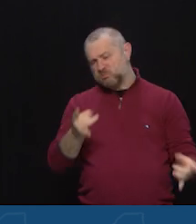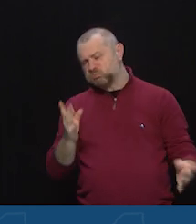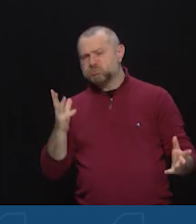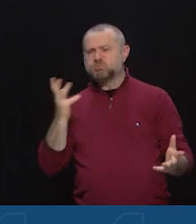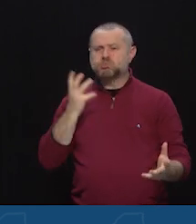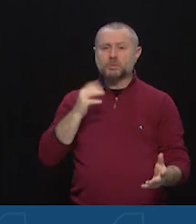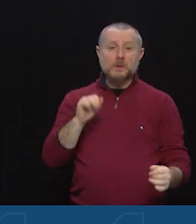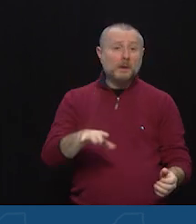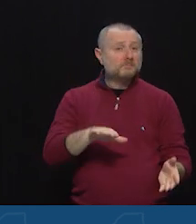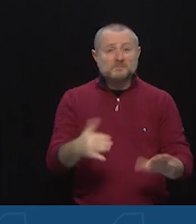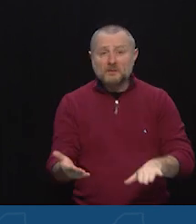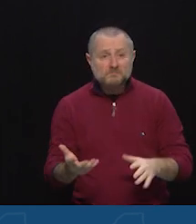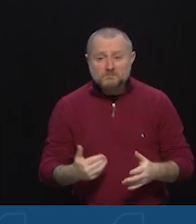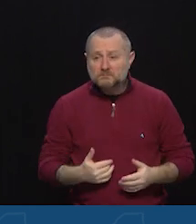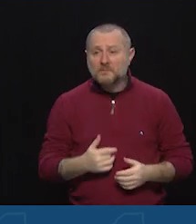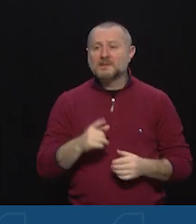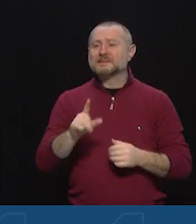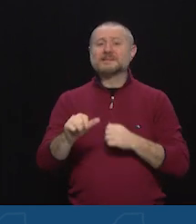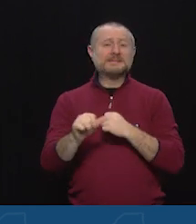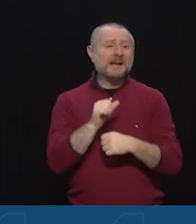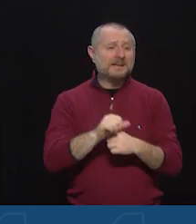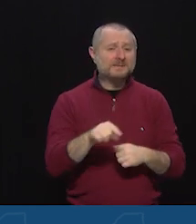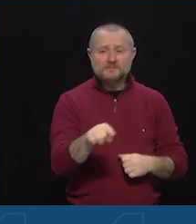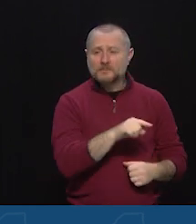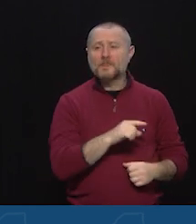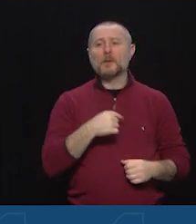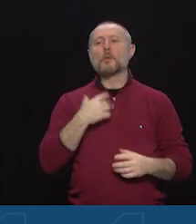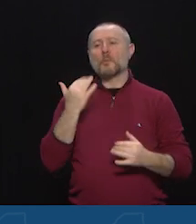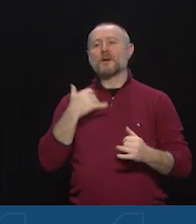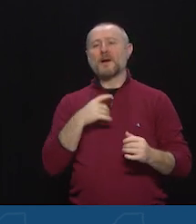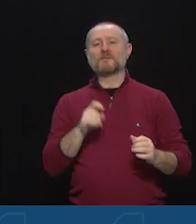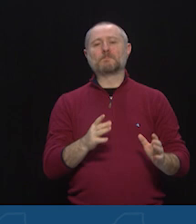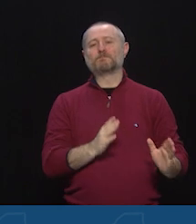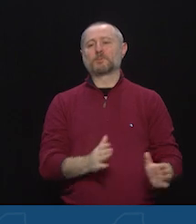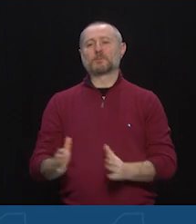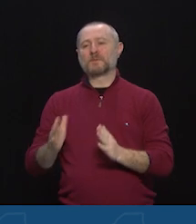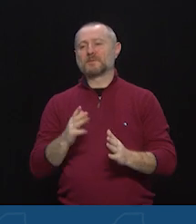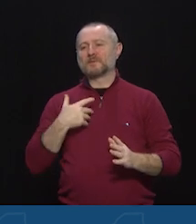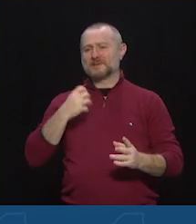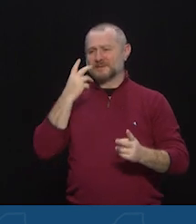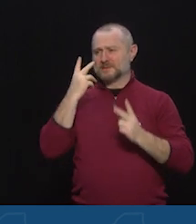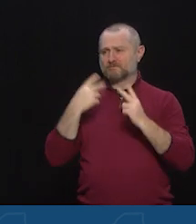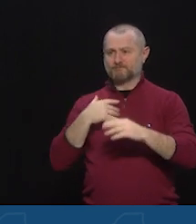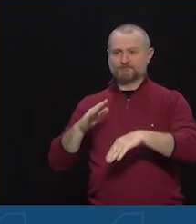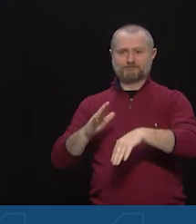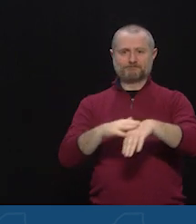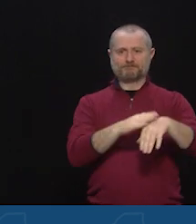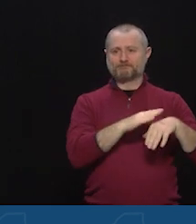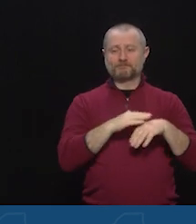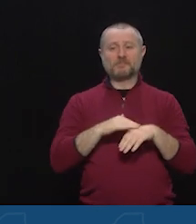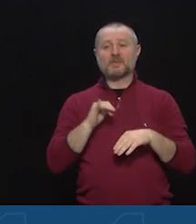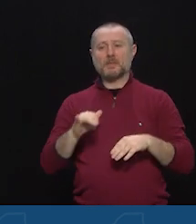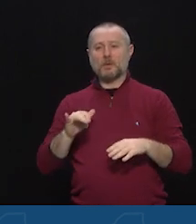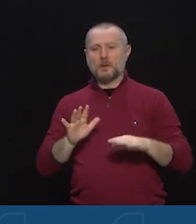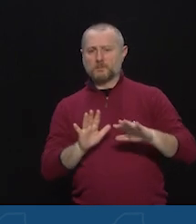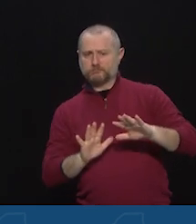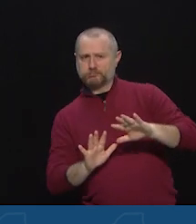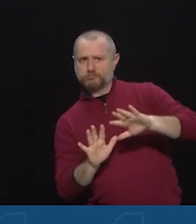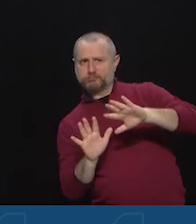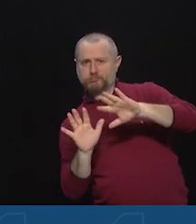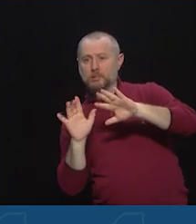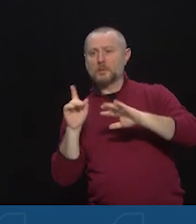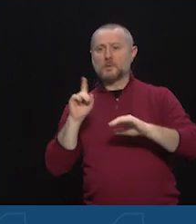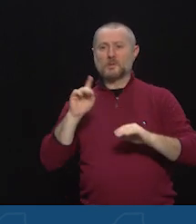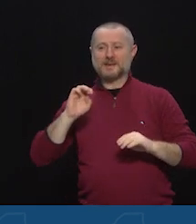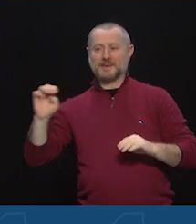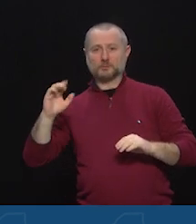dangerous. And we are on call right now with the warning we've seen coming up the East Coast and this confluence of an incredible storm.